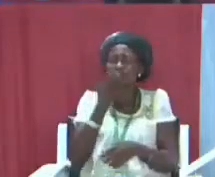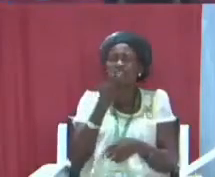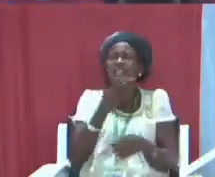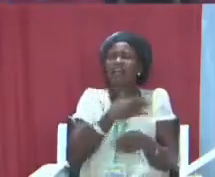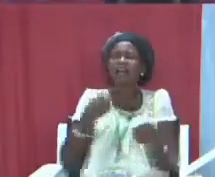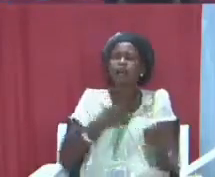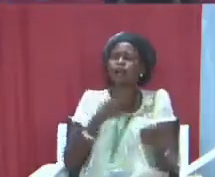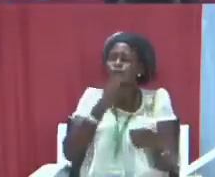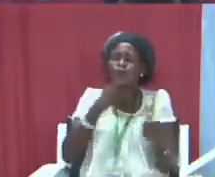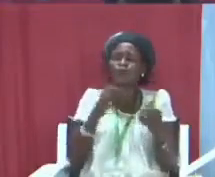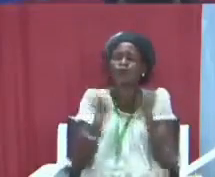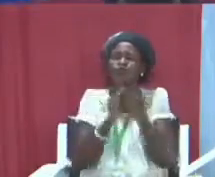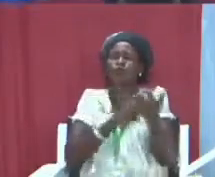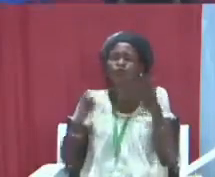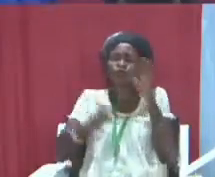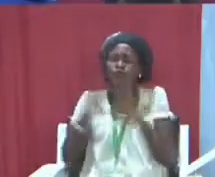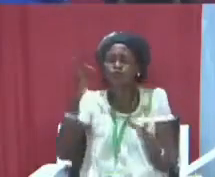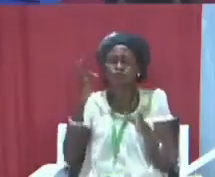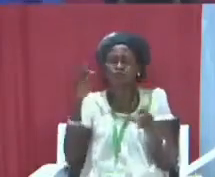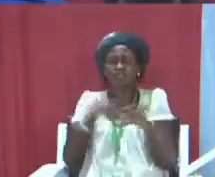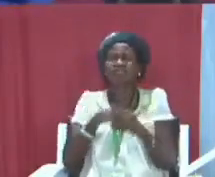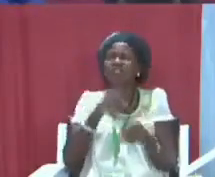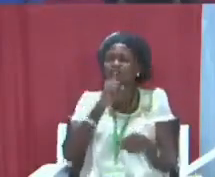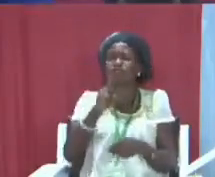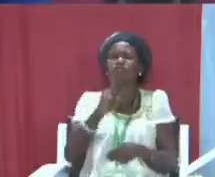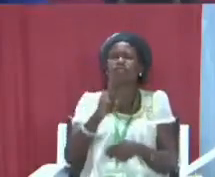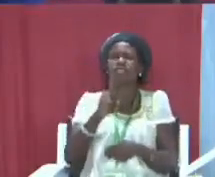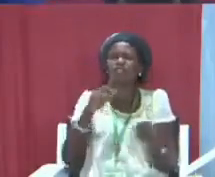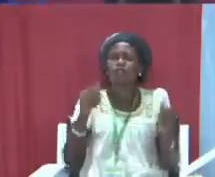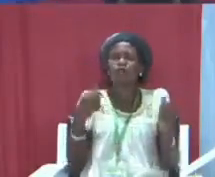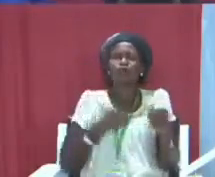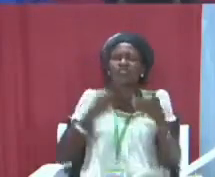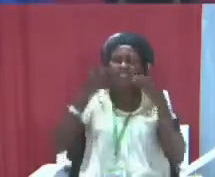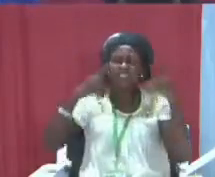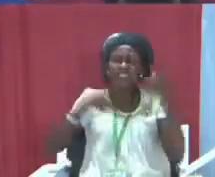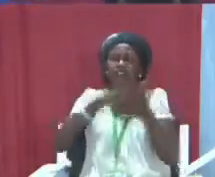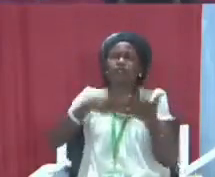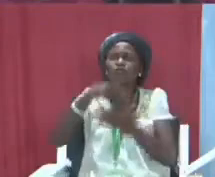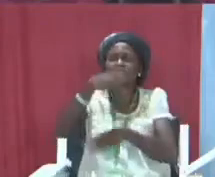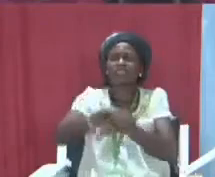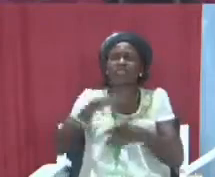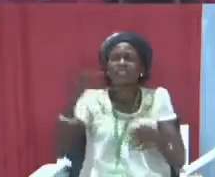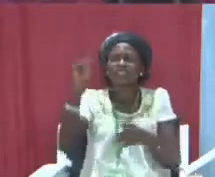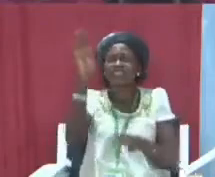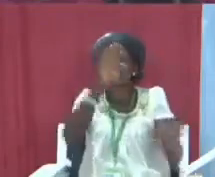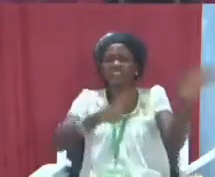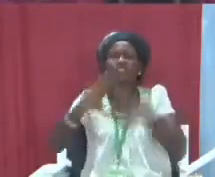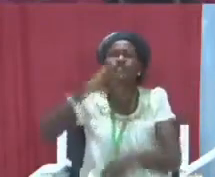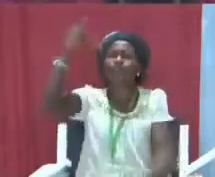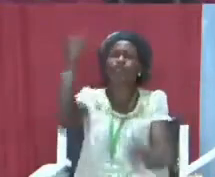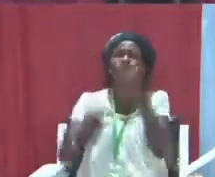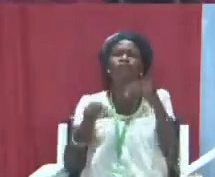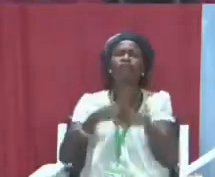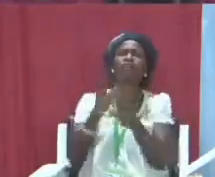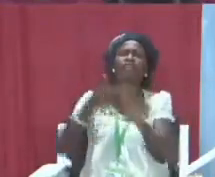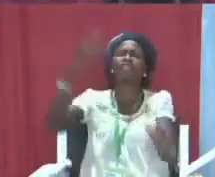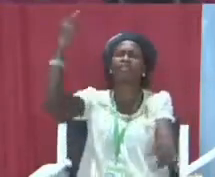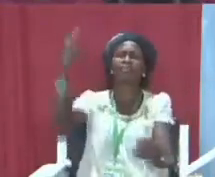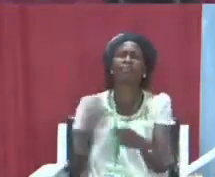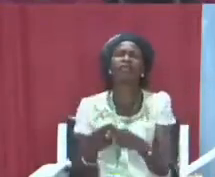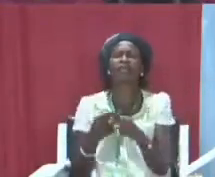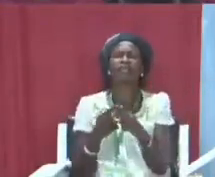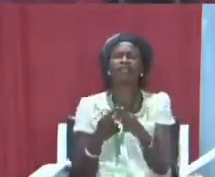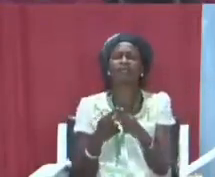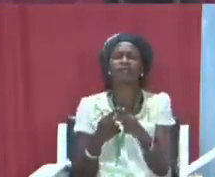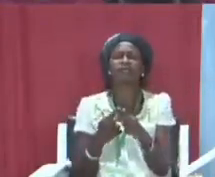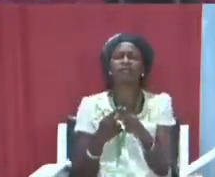And we speak with every confidence and assurance. We declare tonight, the siege is over.